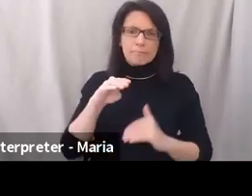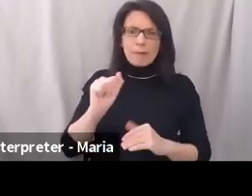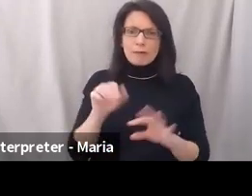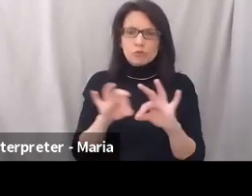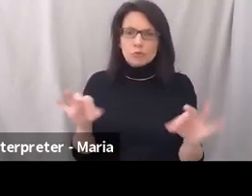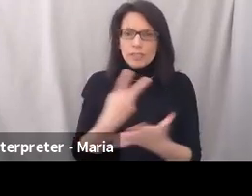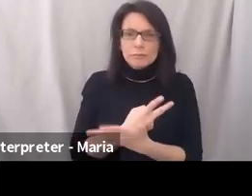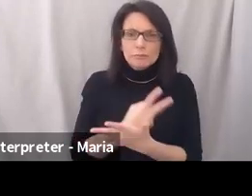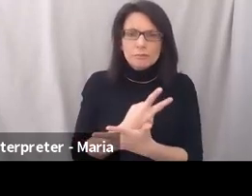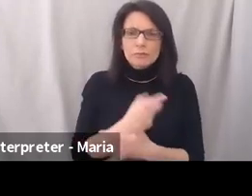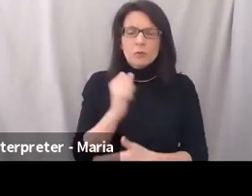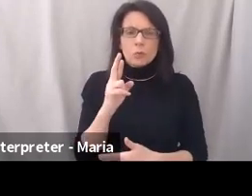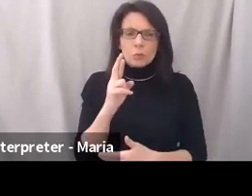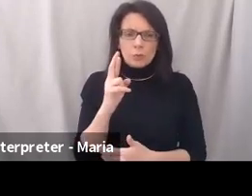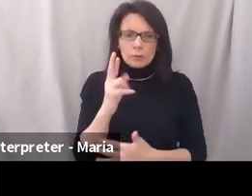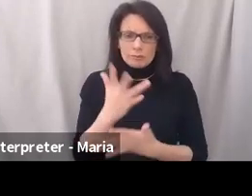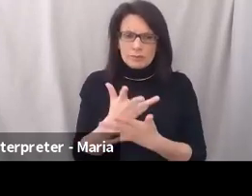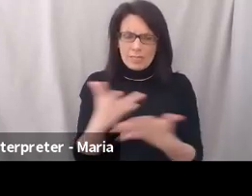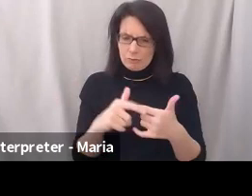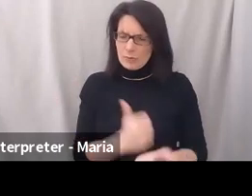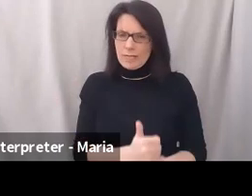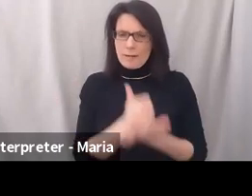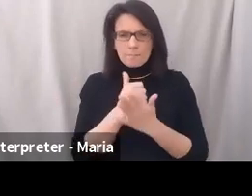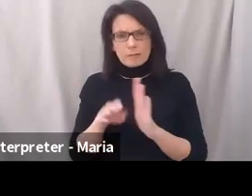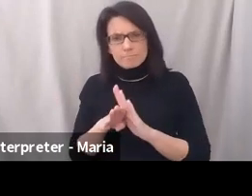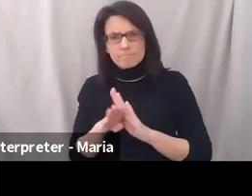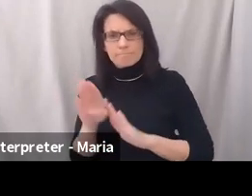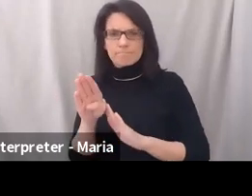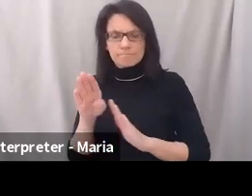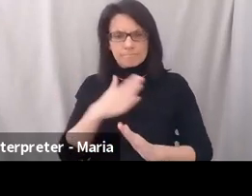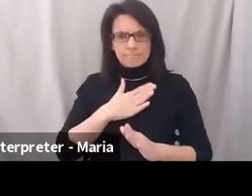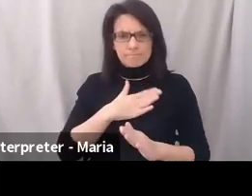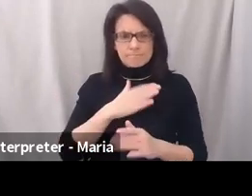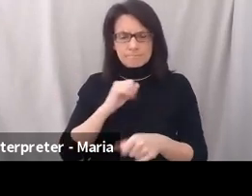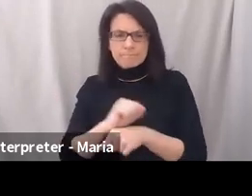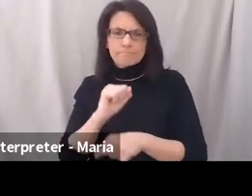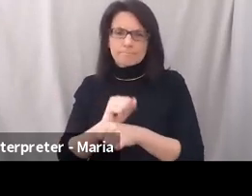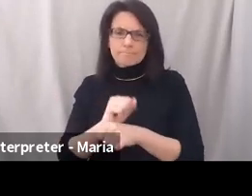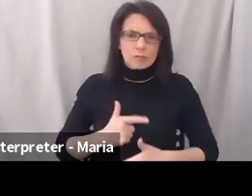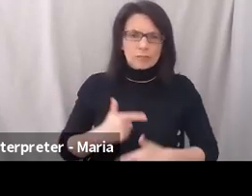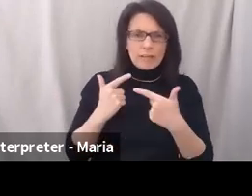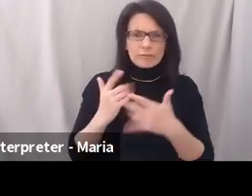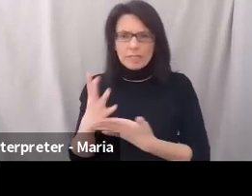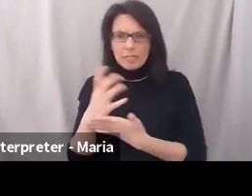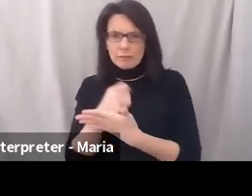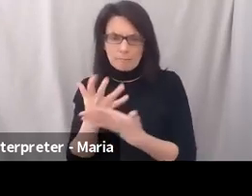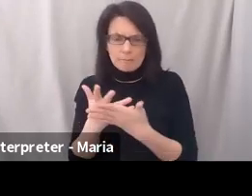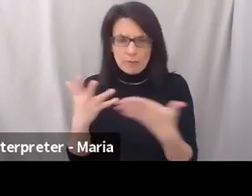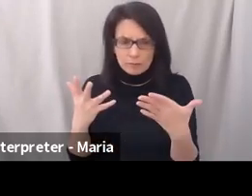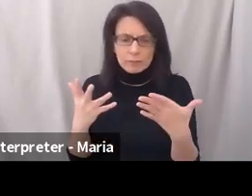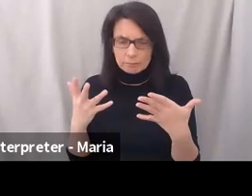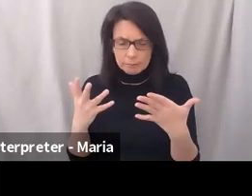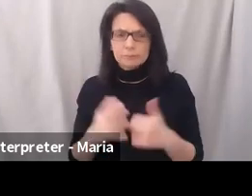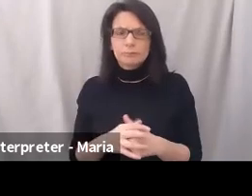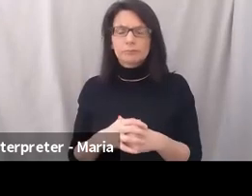anything that you probably need to help you develop your life or your income. These are all the forms of